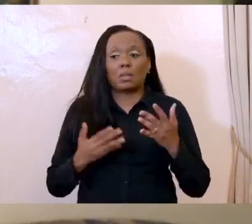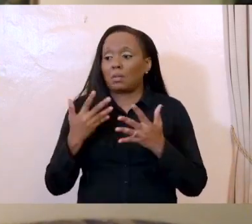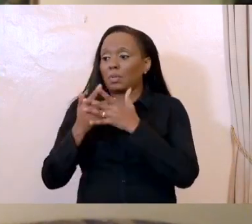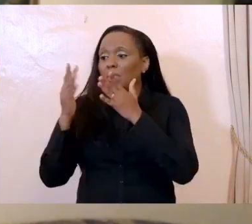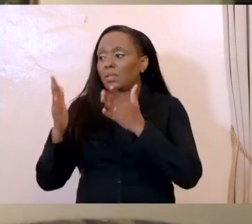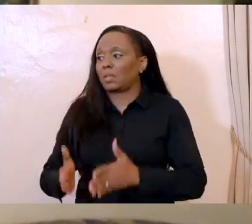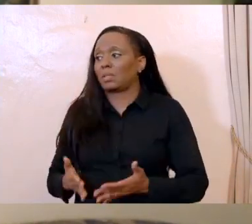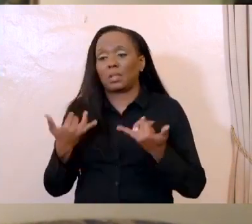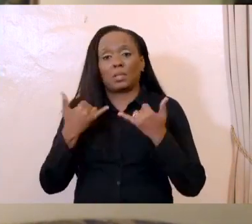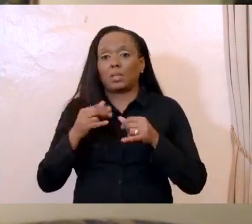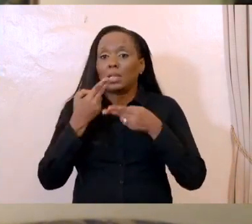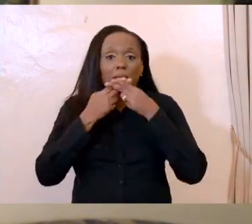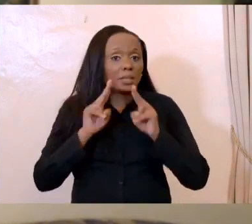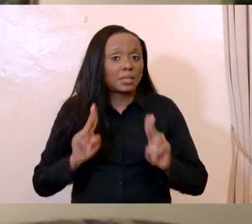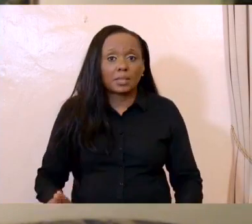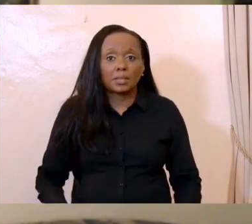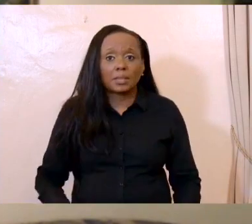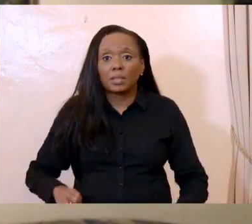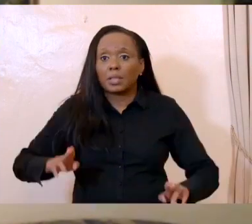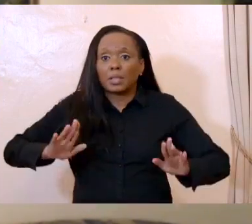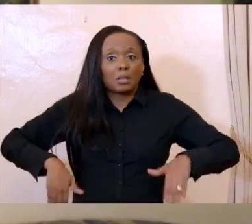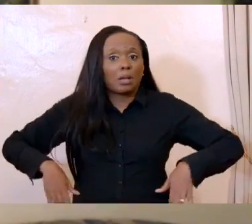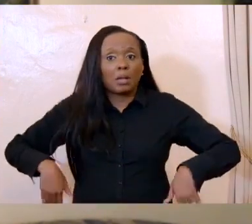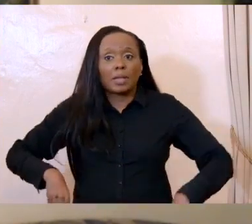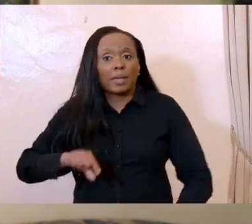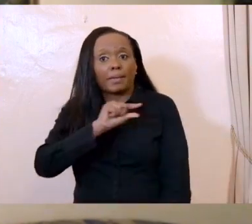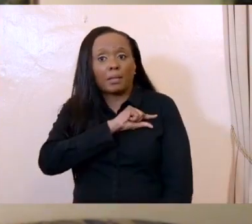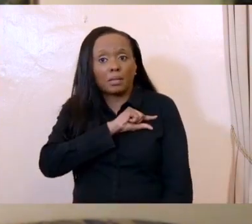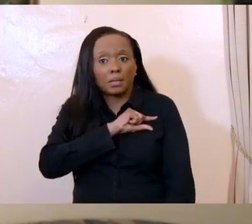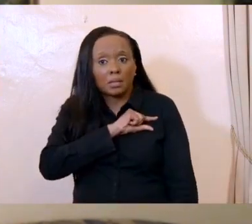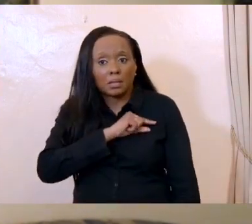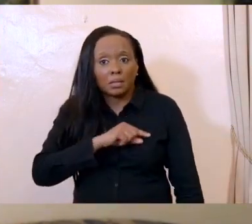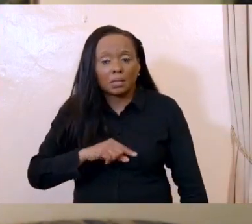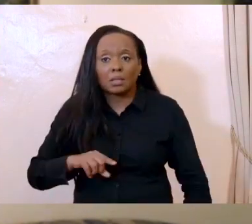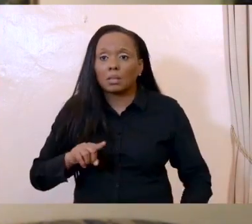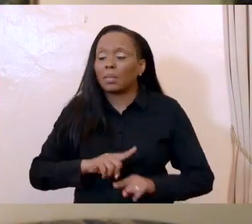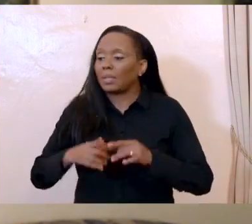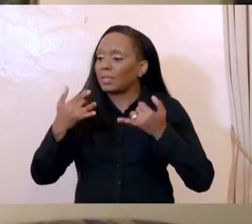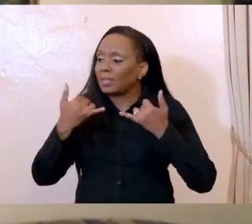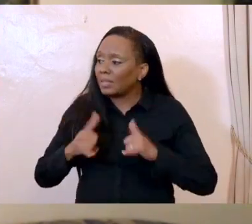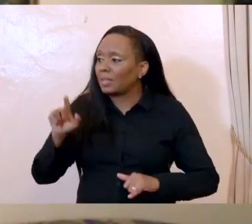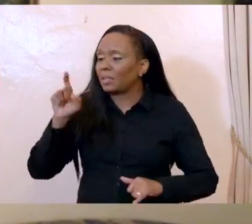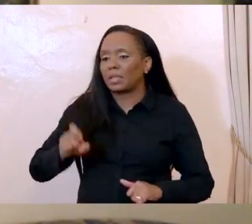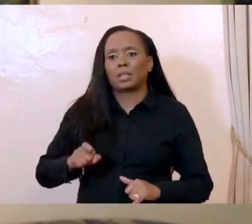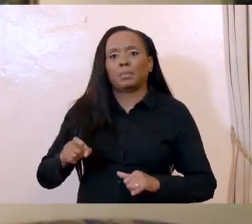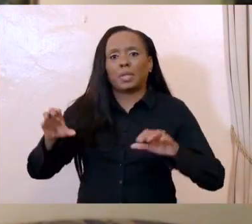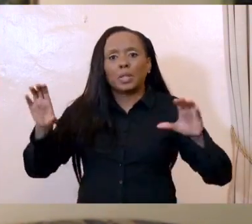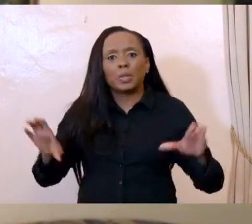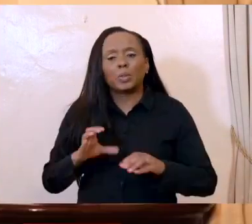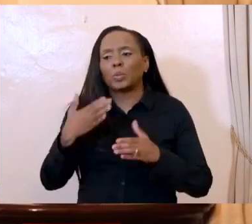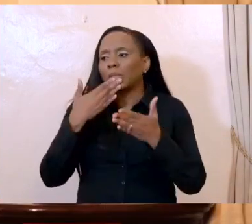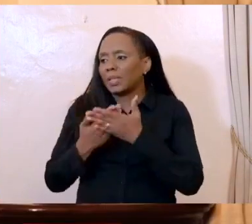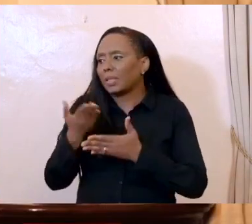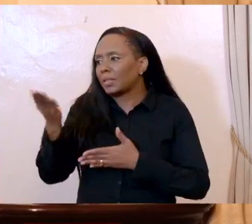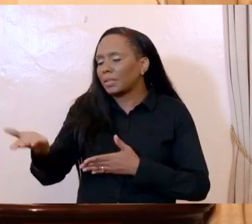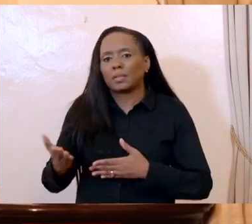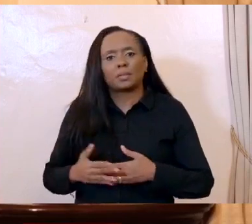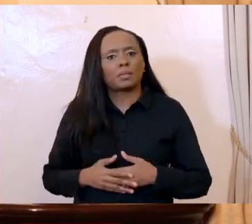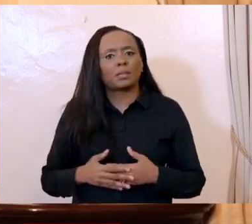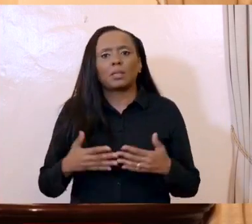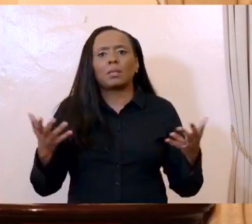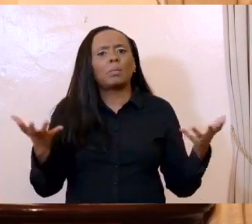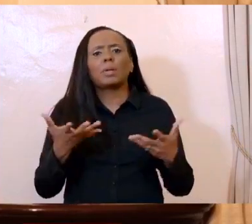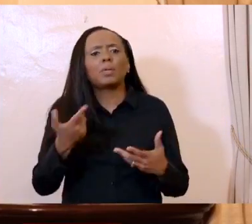and even after they have been proven guilty, there's a certain way that they need to be treated. How do you address those complaints, Minister?